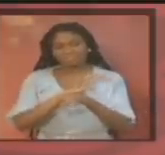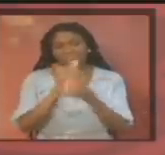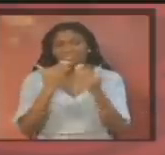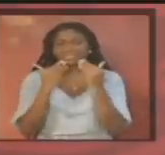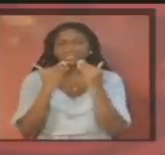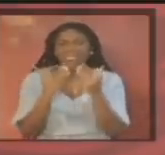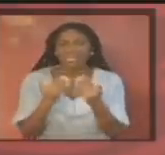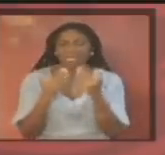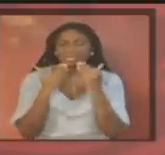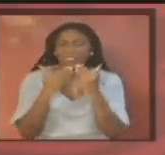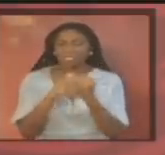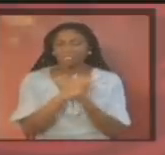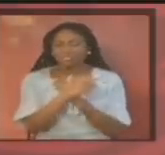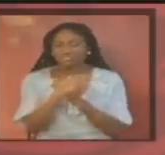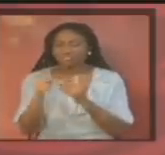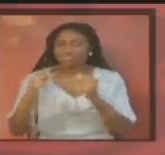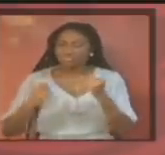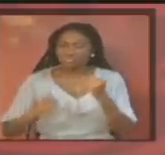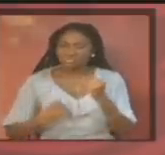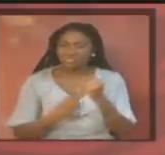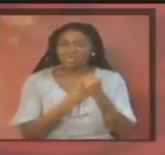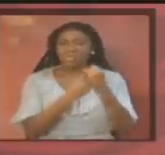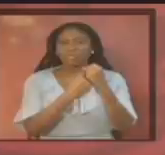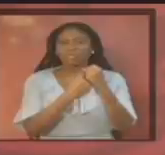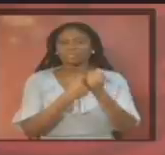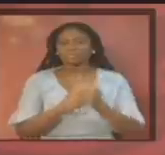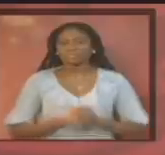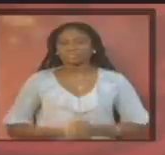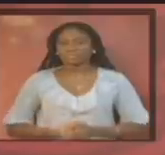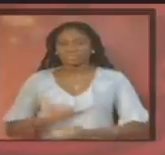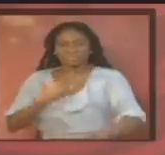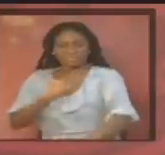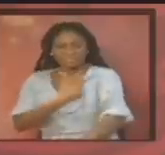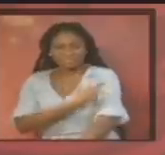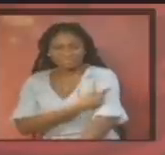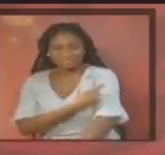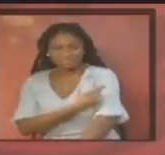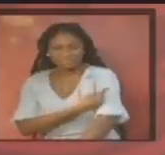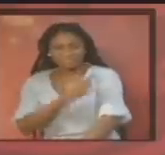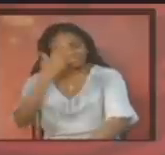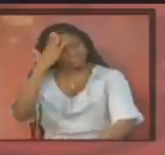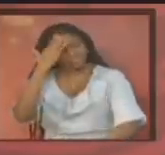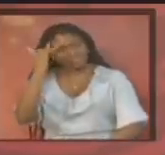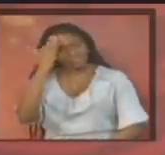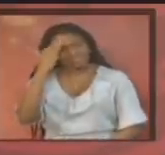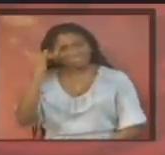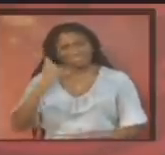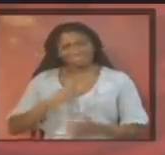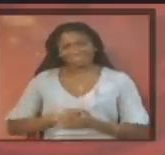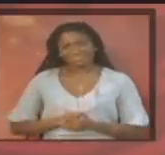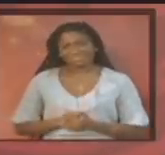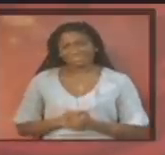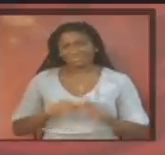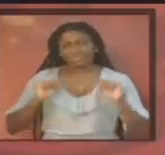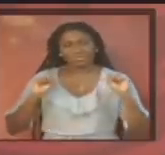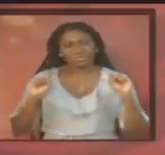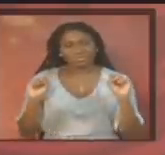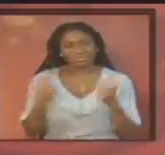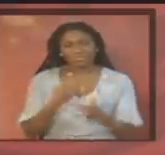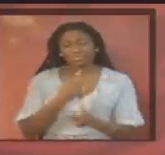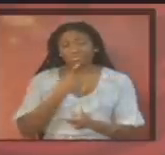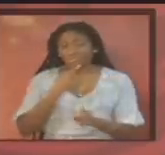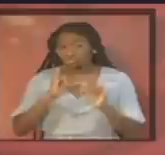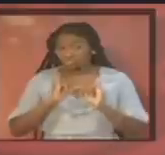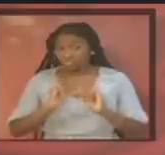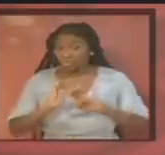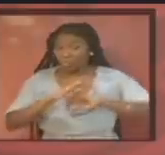for your support, for your coming out for your vaccines, because together, as everyone has been saying, if we continue to wash